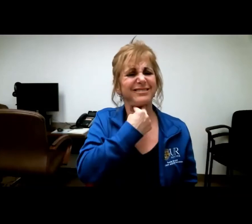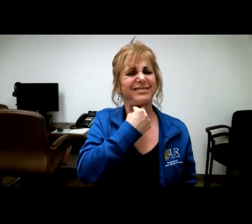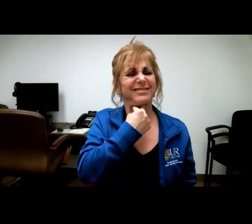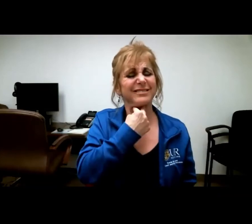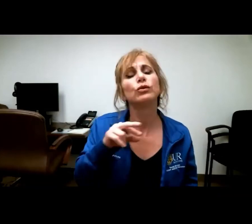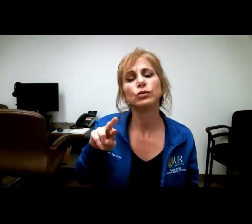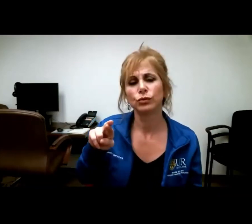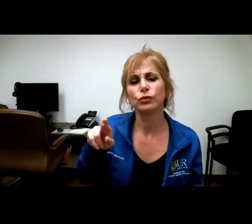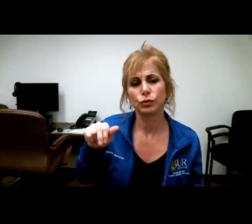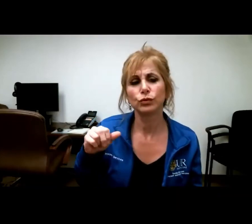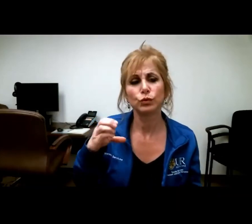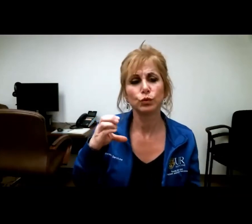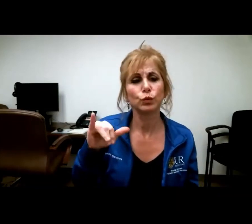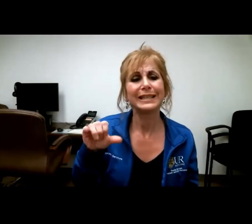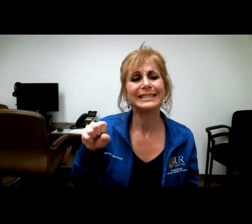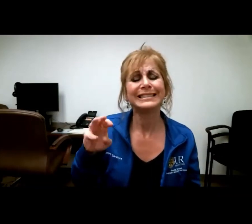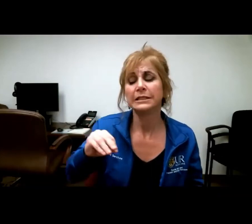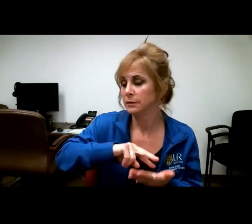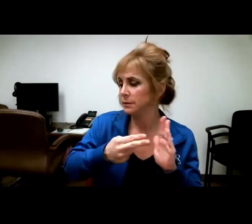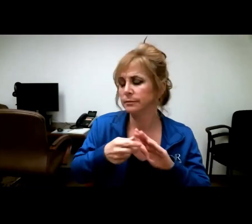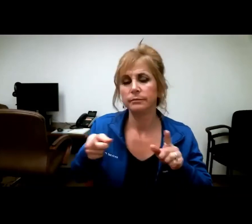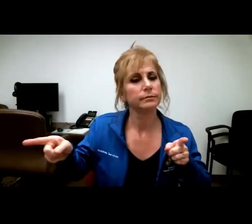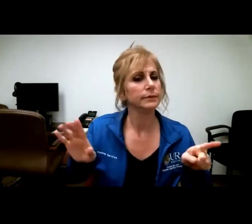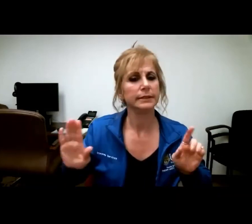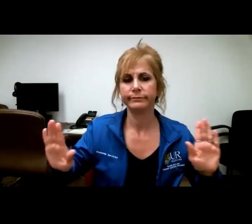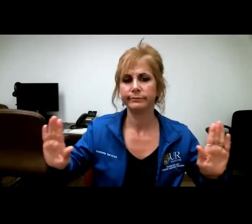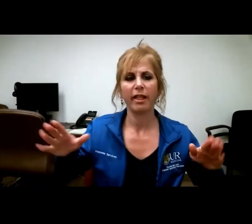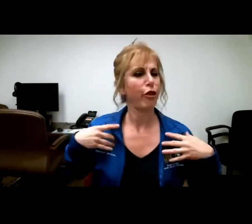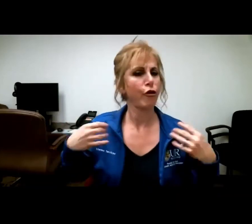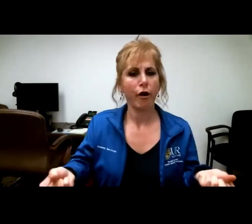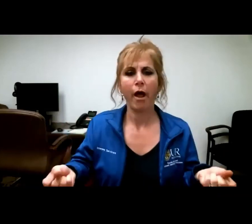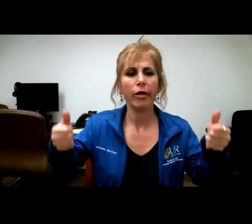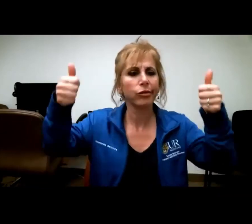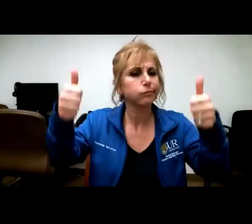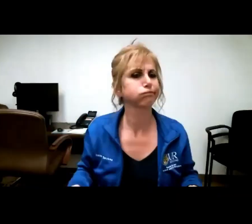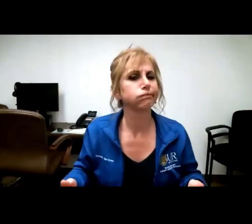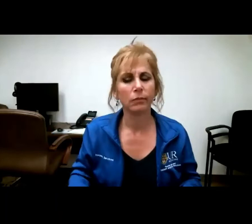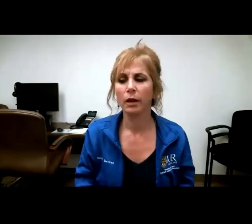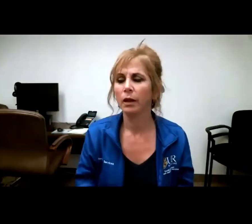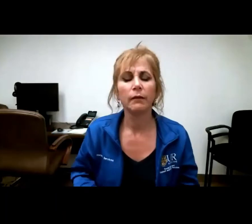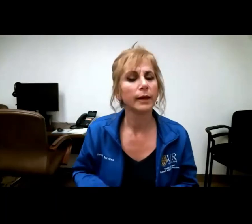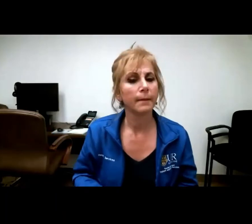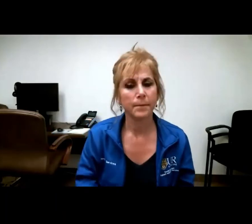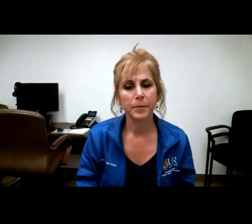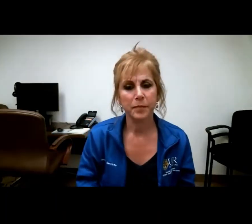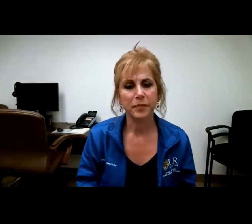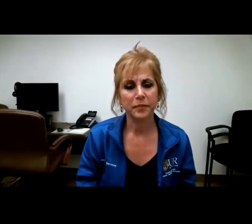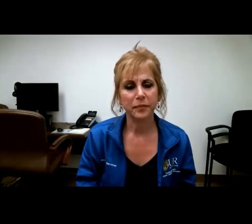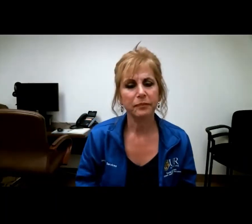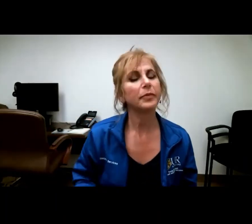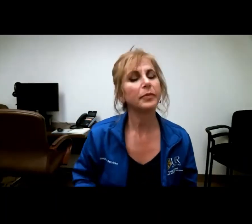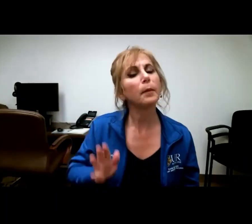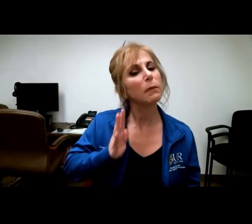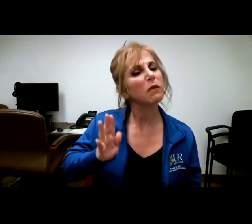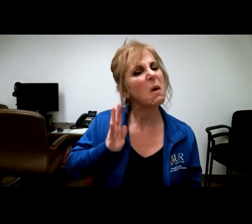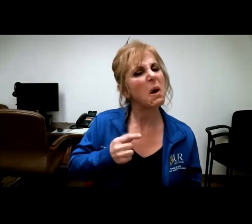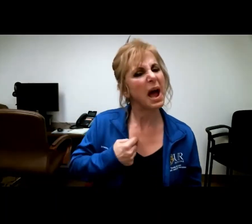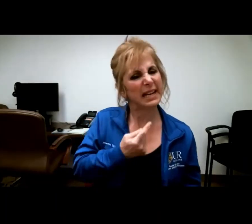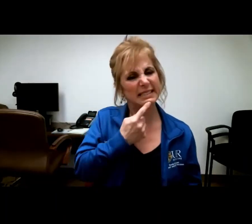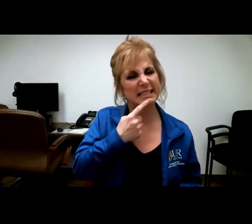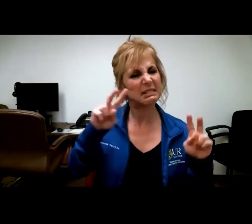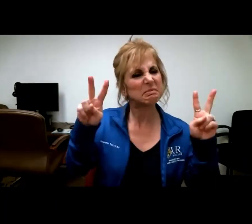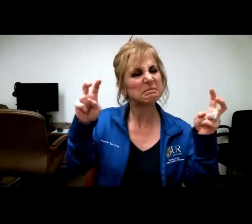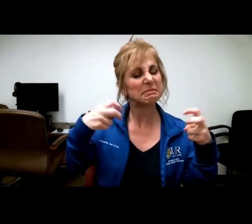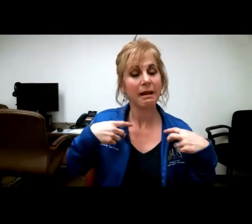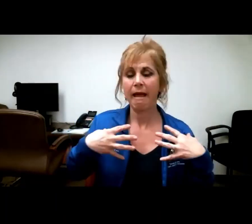to stave off disease. I quoted about that report that health shouldn't be Black or brown or white. It should not have